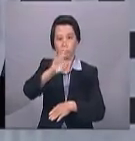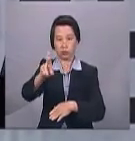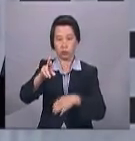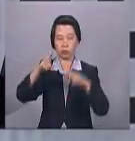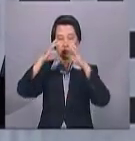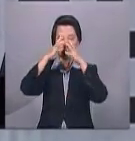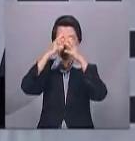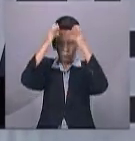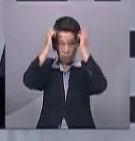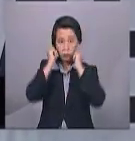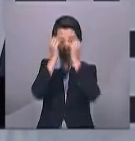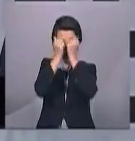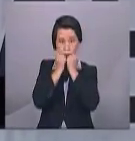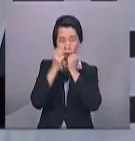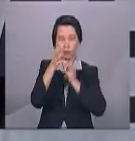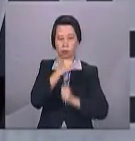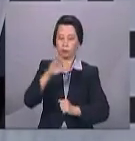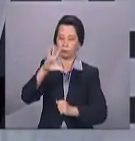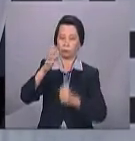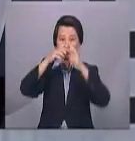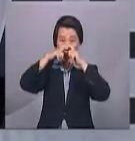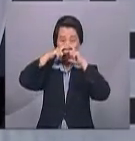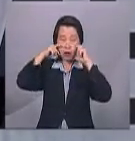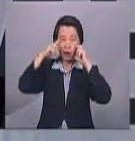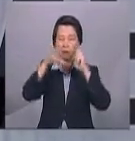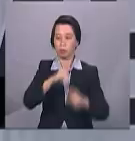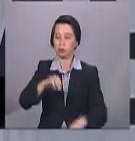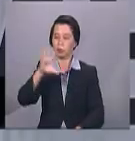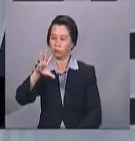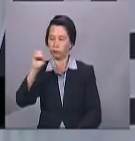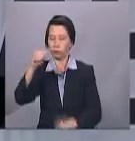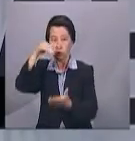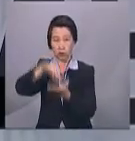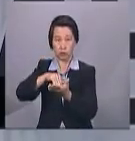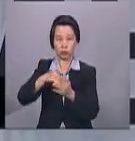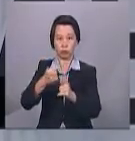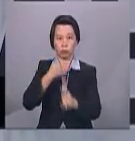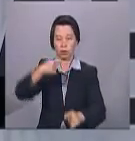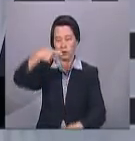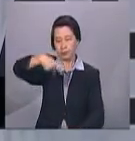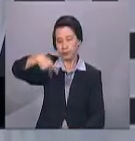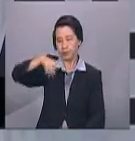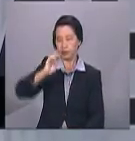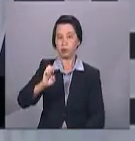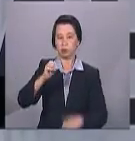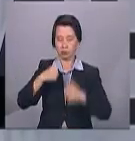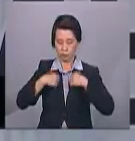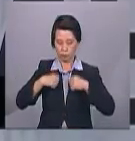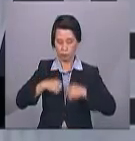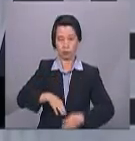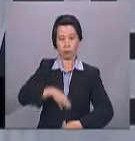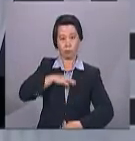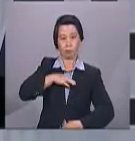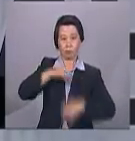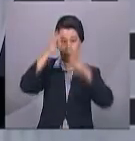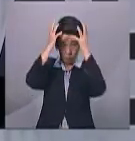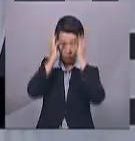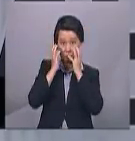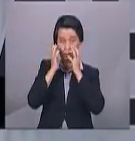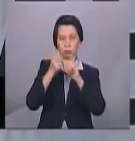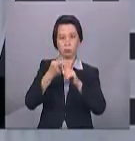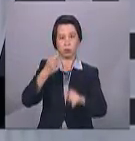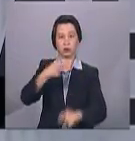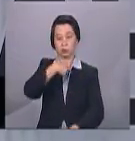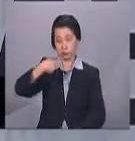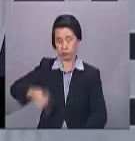and 50,000 PPE, as well as half a million masks from the from China, for example. So there's